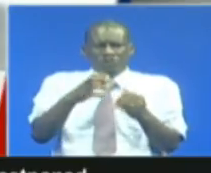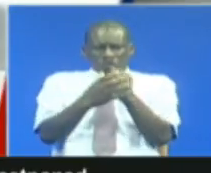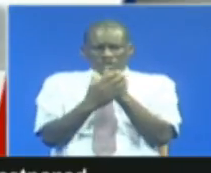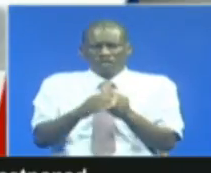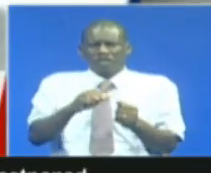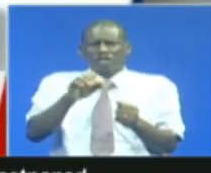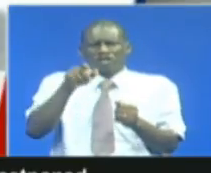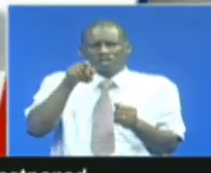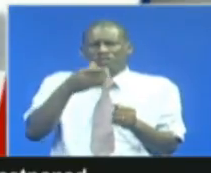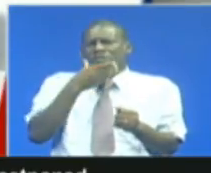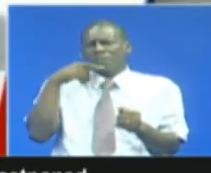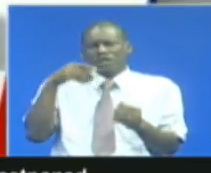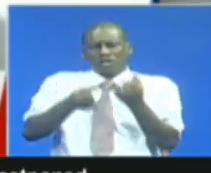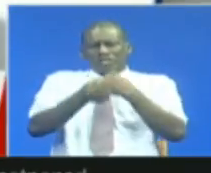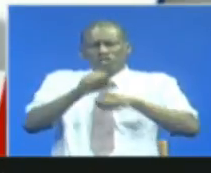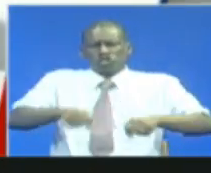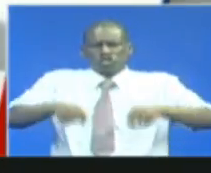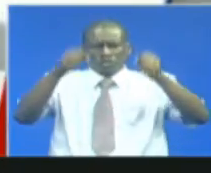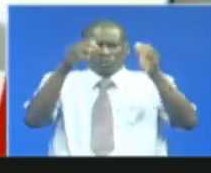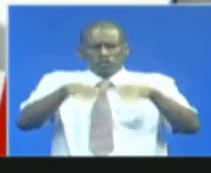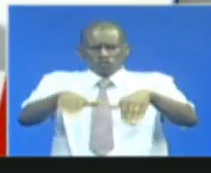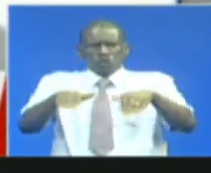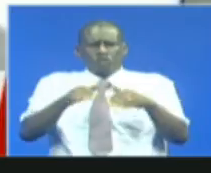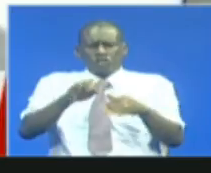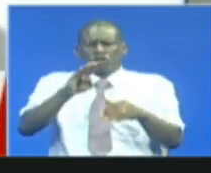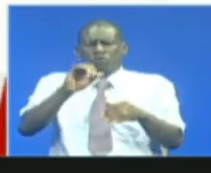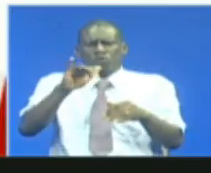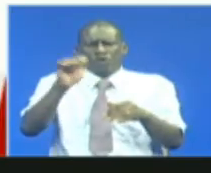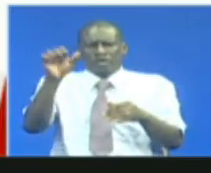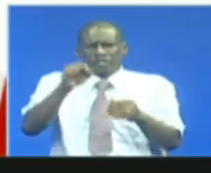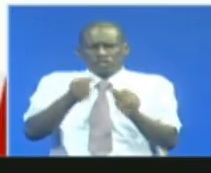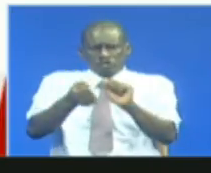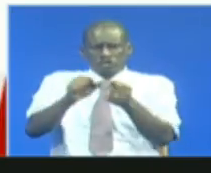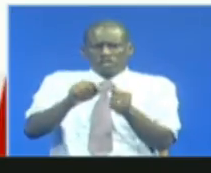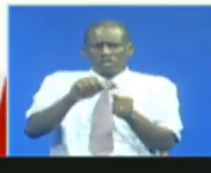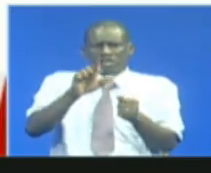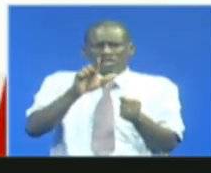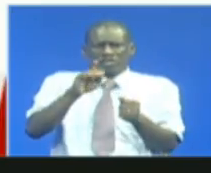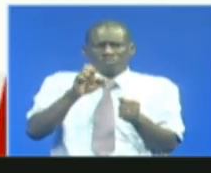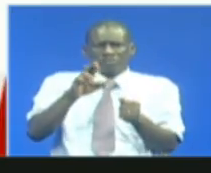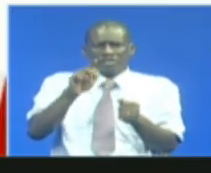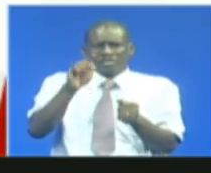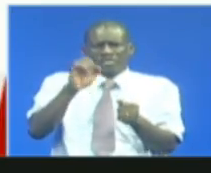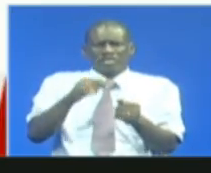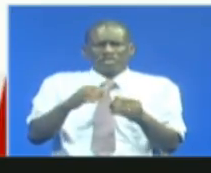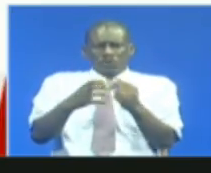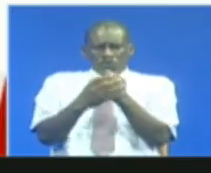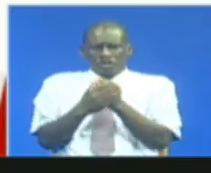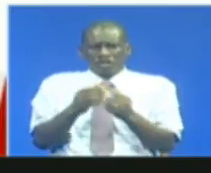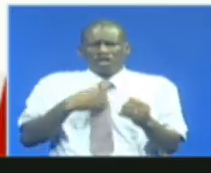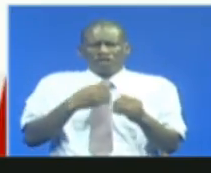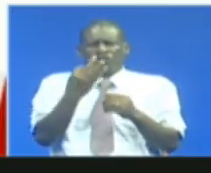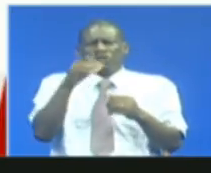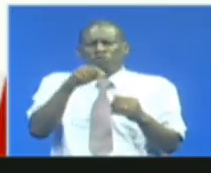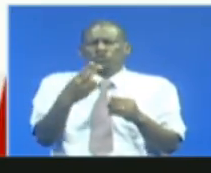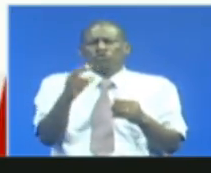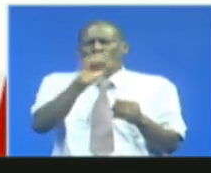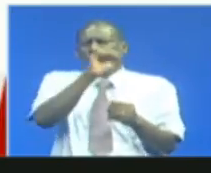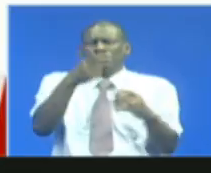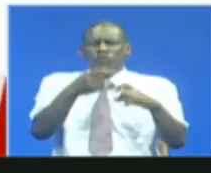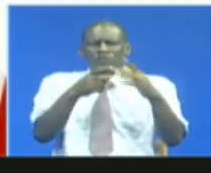will serve as acting chairperson pending Mboya's replacement. Liberty Holdings' share price has gained 3.2% since the start